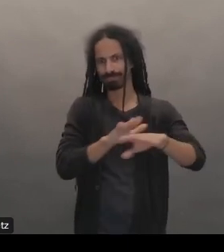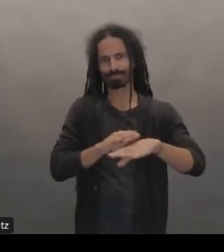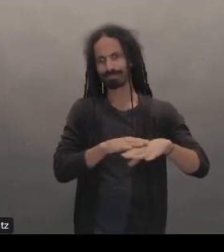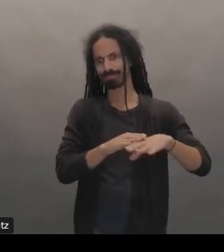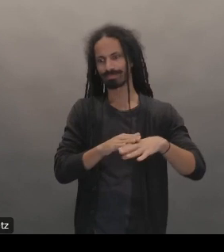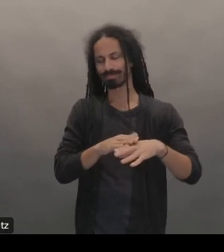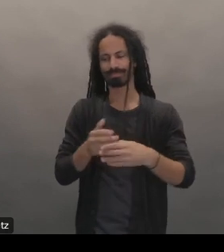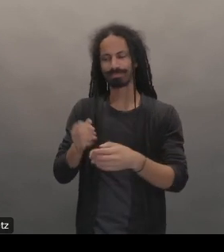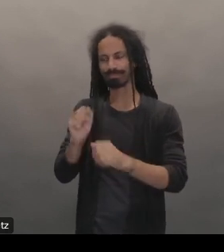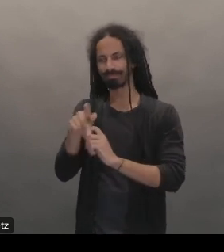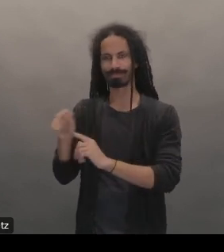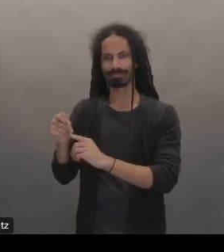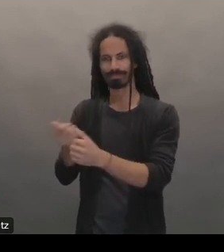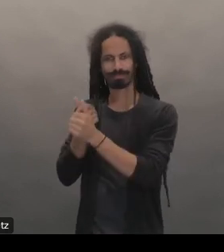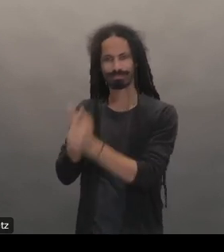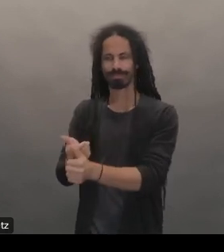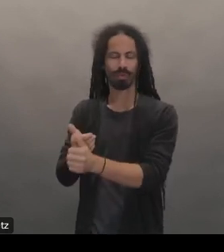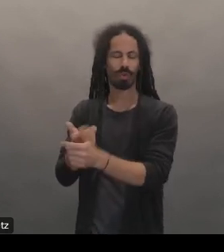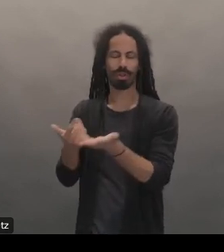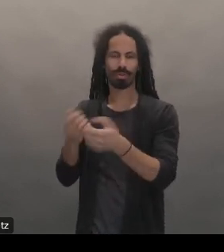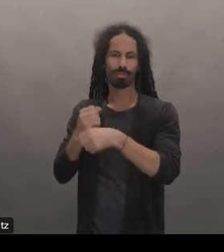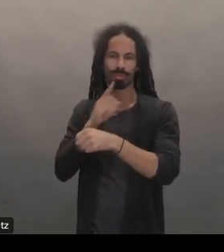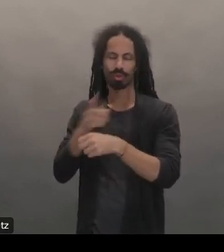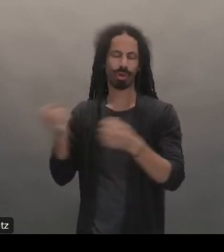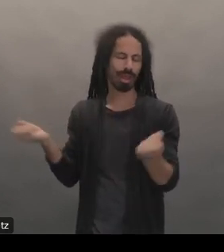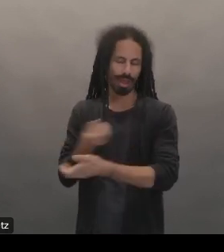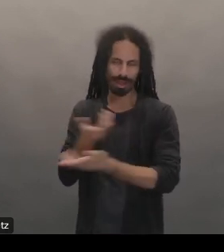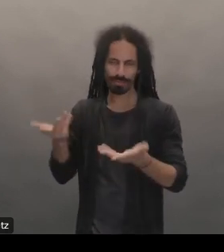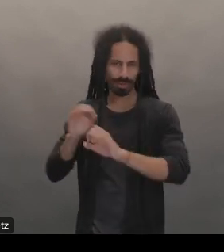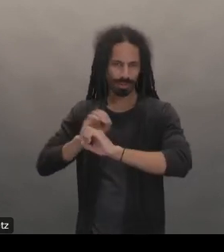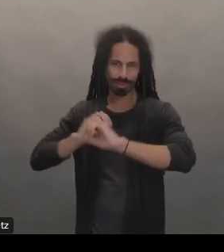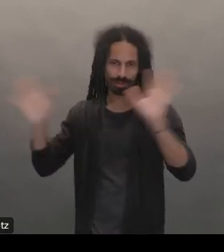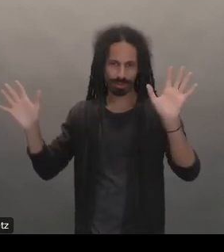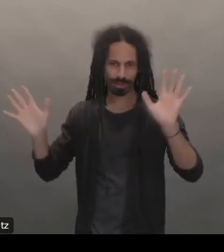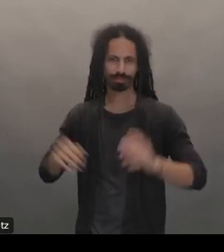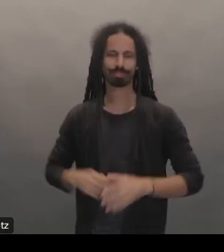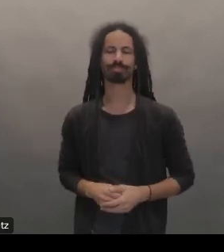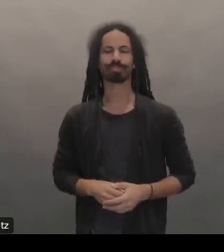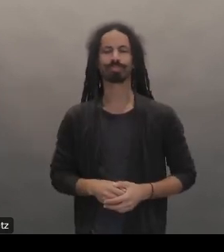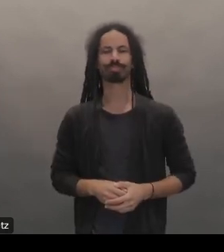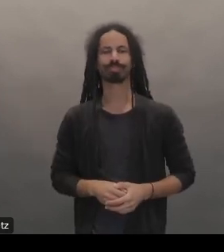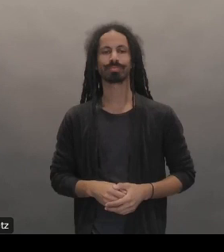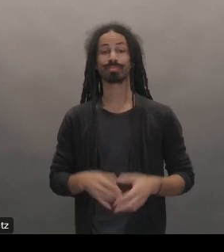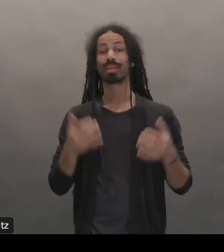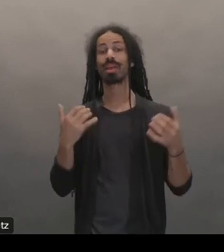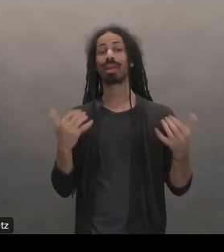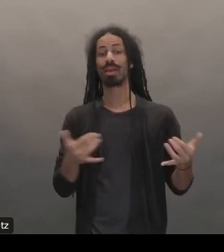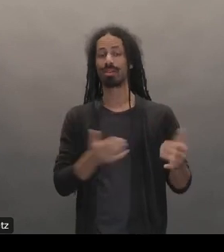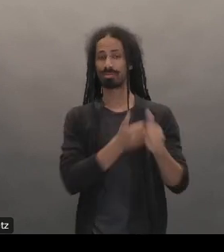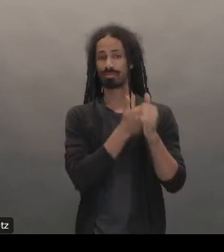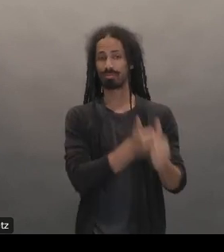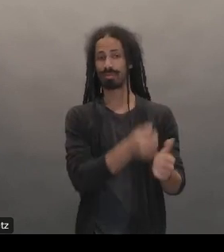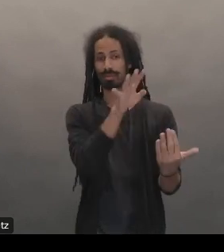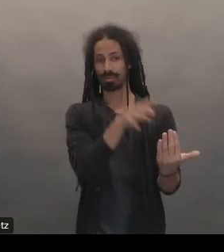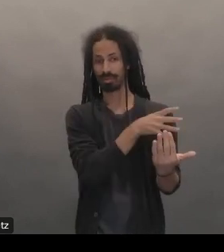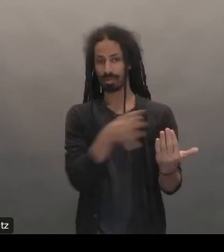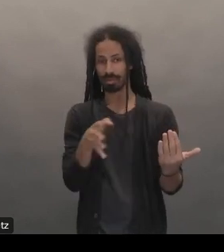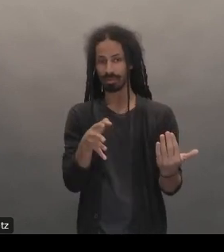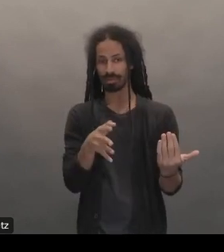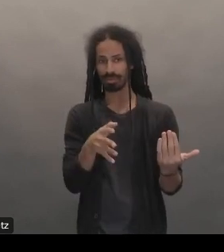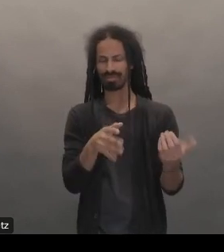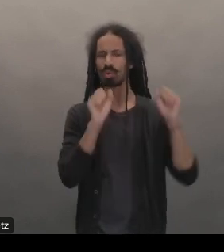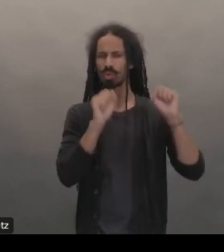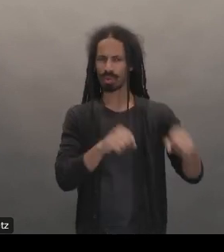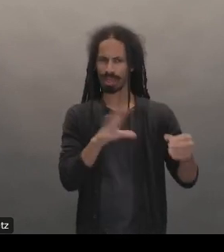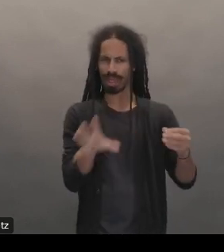APA likes when things are laid out and they look very clear. Now, following that table, you can add a note with that